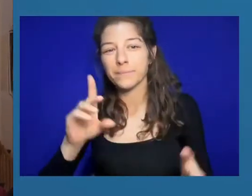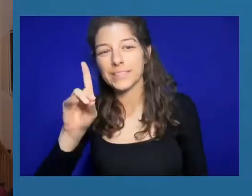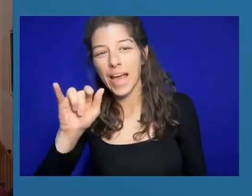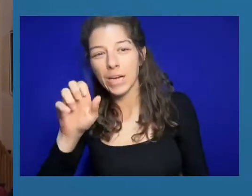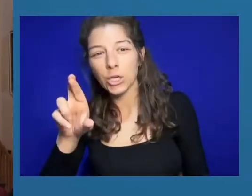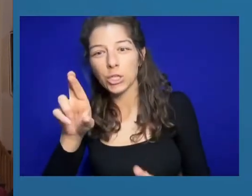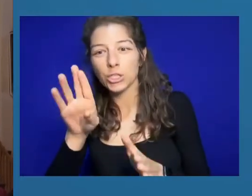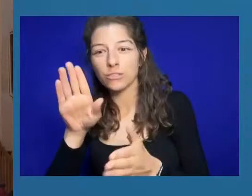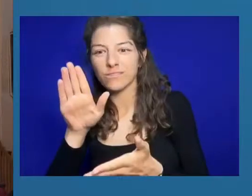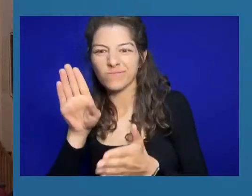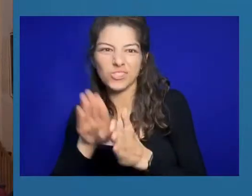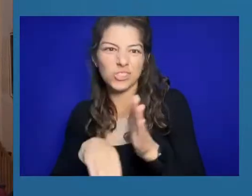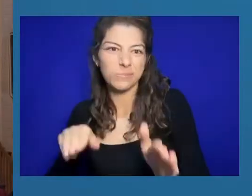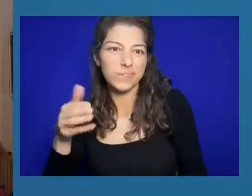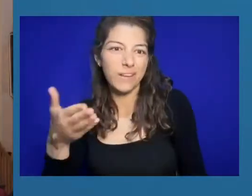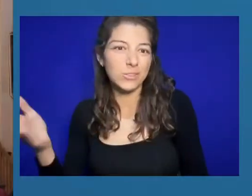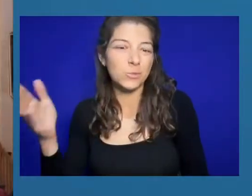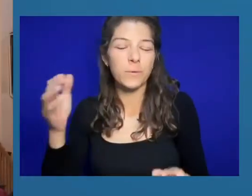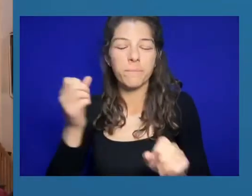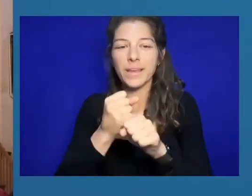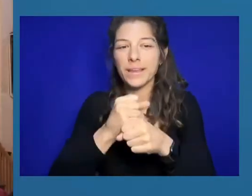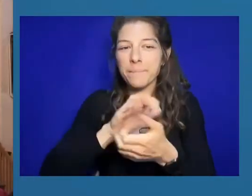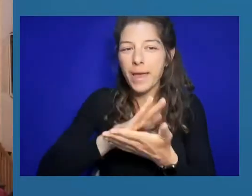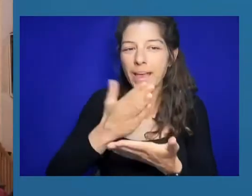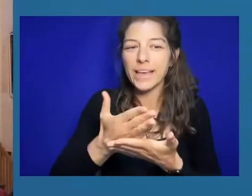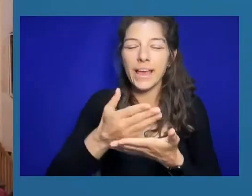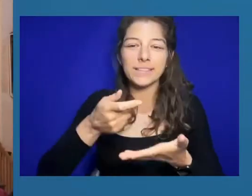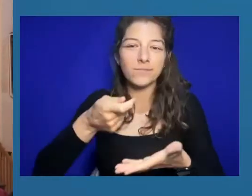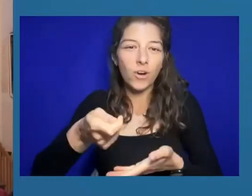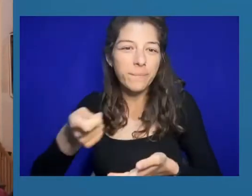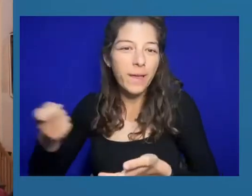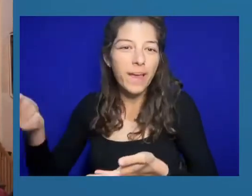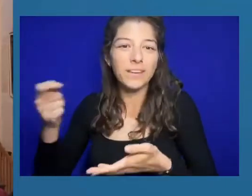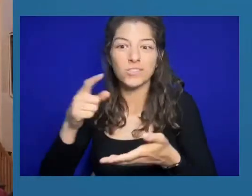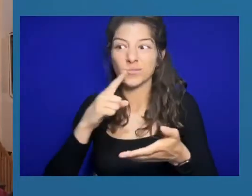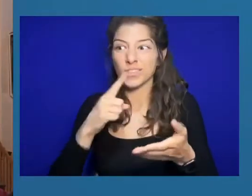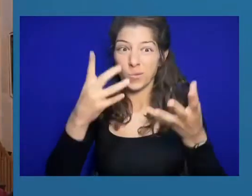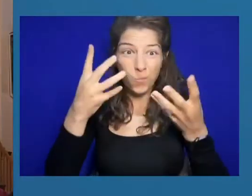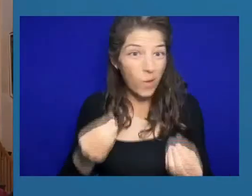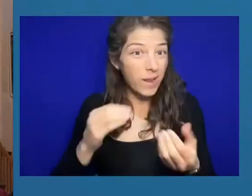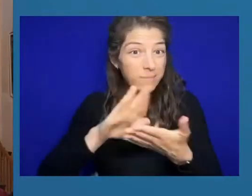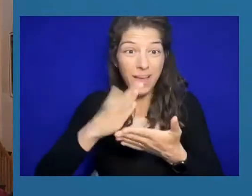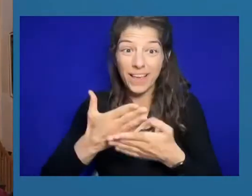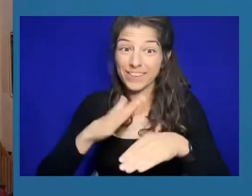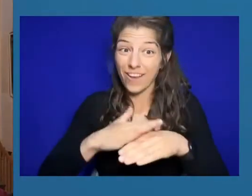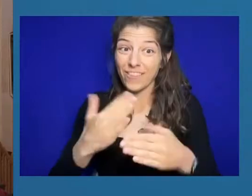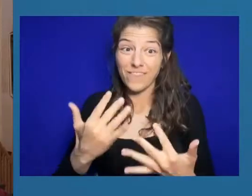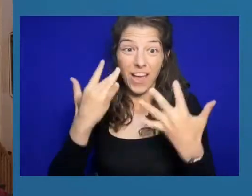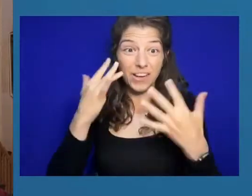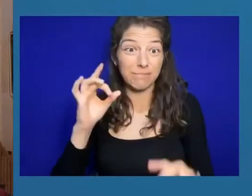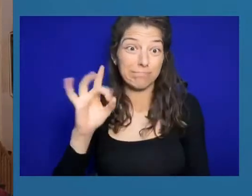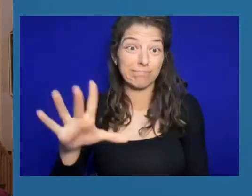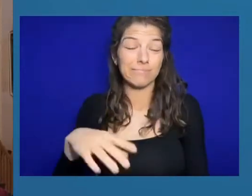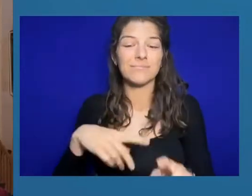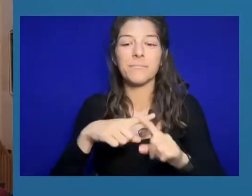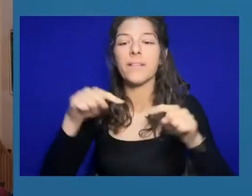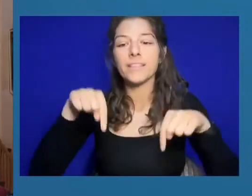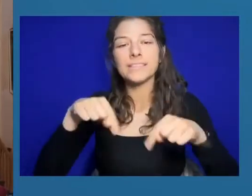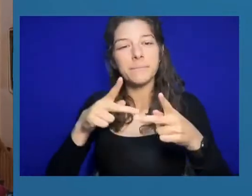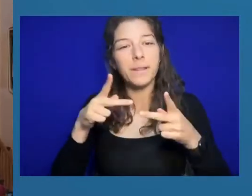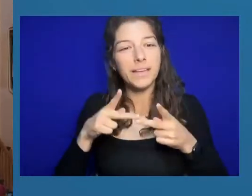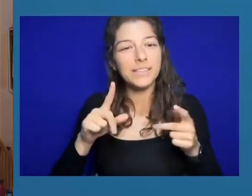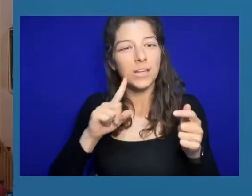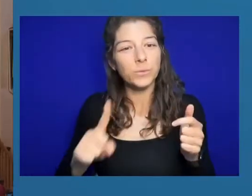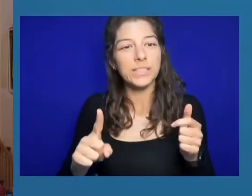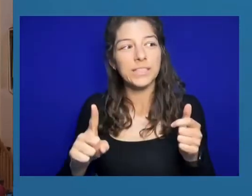the pancakes on the frying pan, and it's pouring out. You had really soggy pancakes over the fire. But this is a place that just